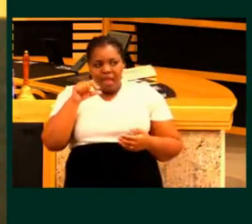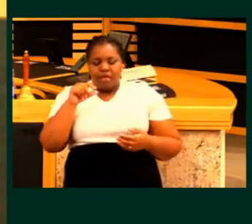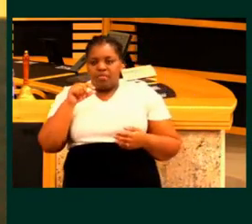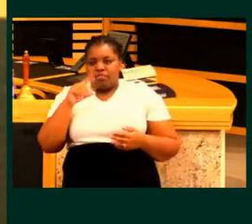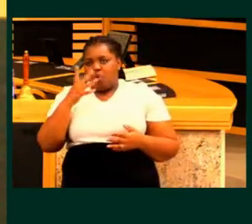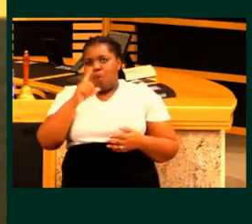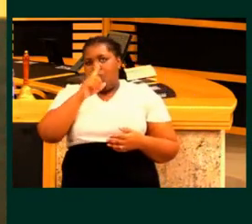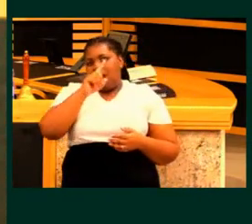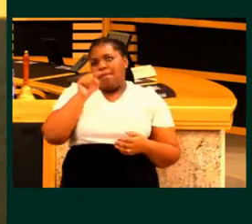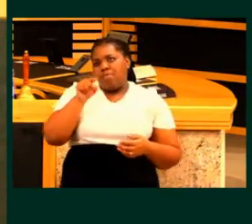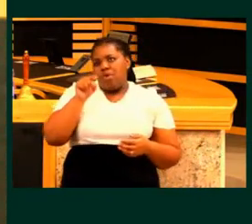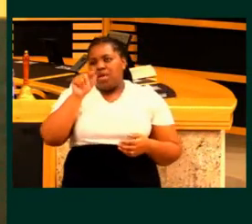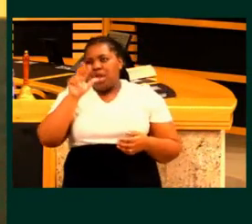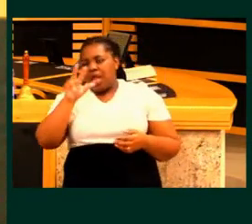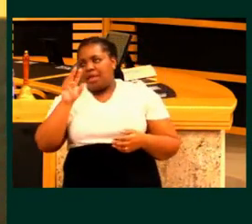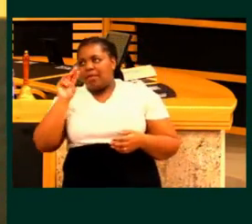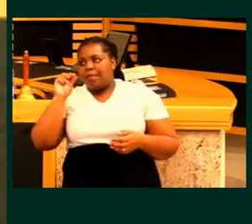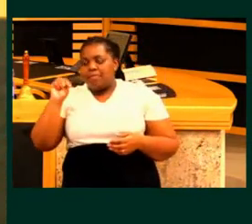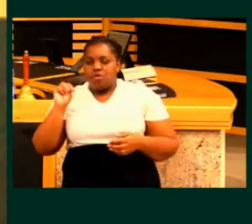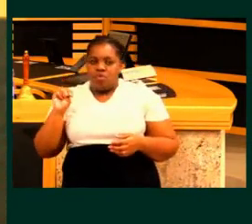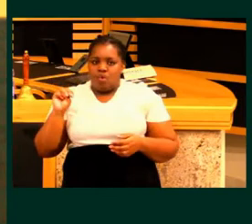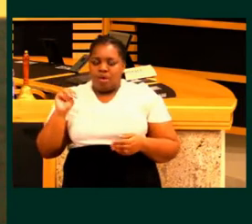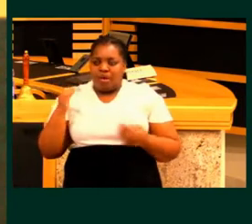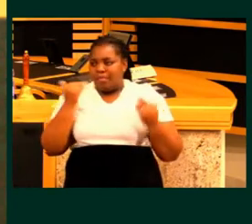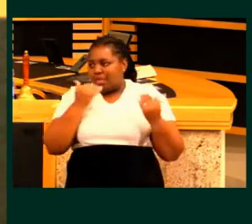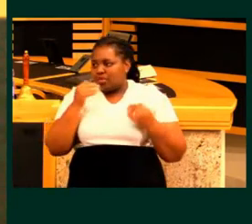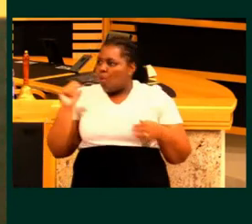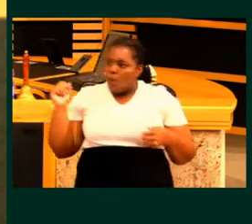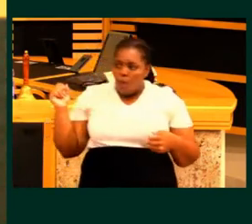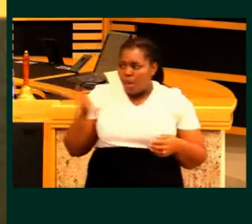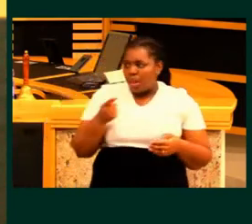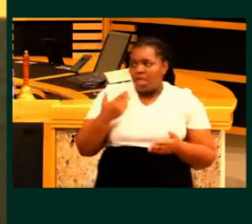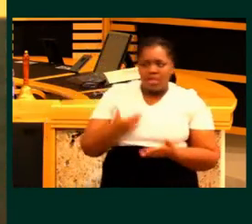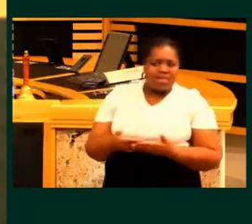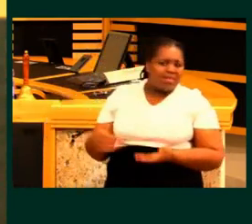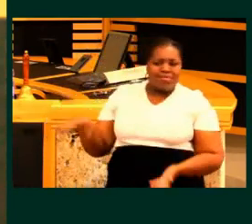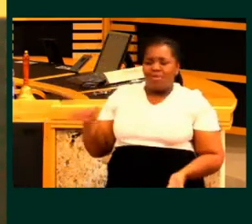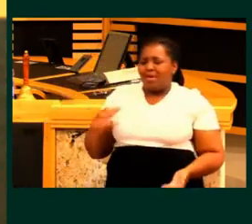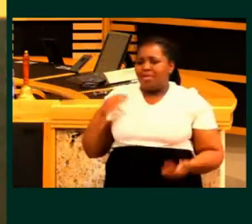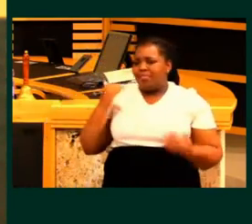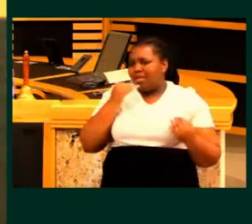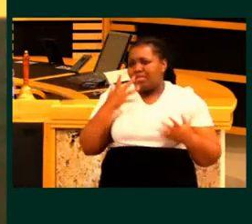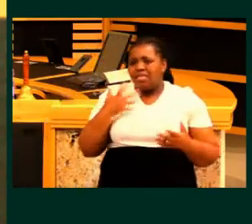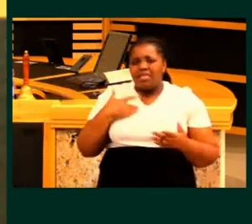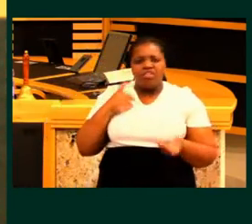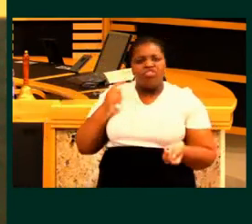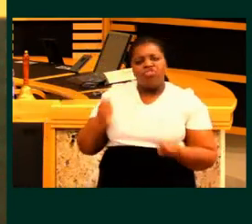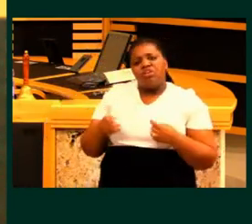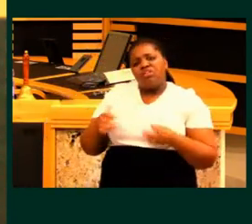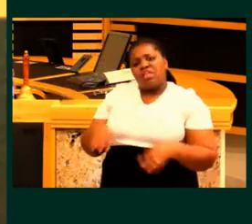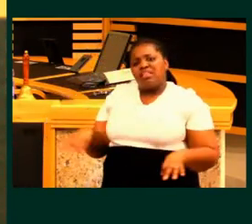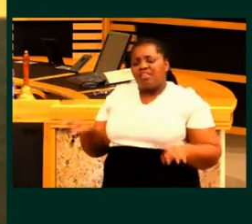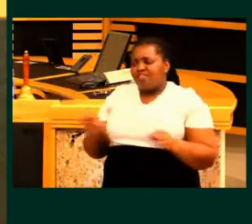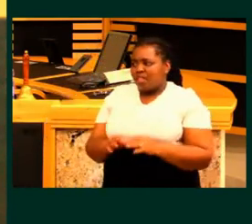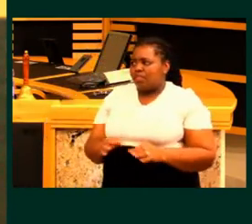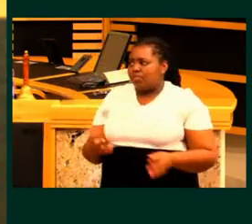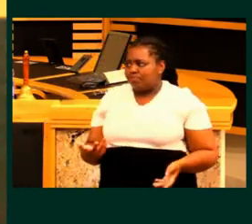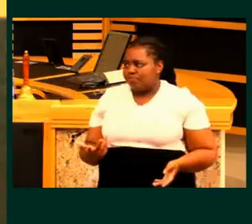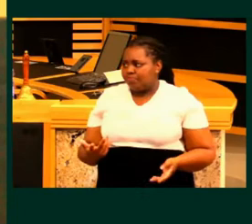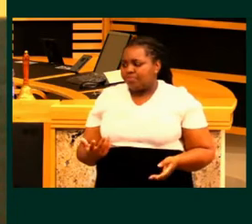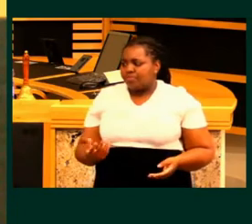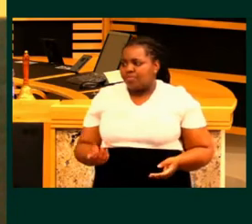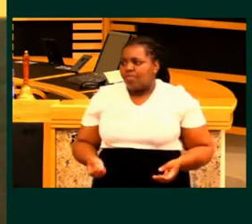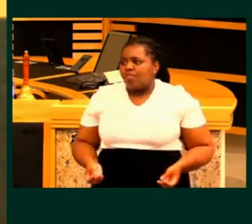1.8 million plastic bags anybody can collect plastic it changes the value chain it